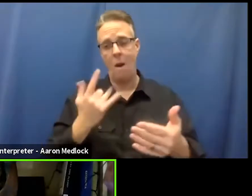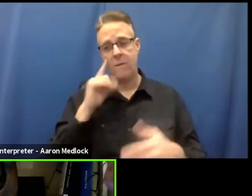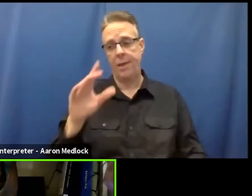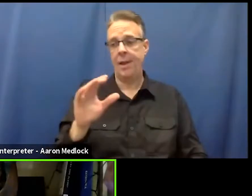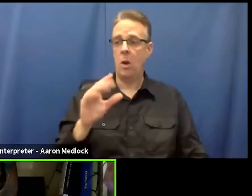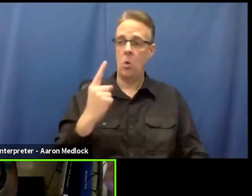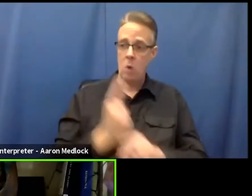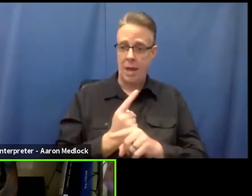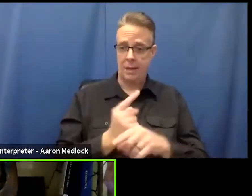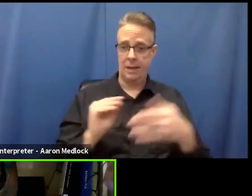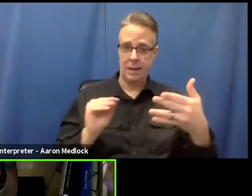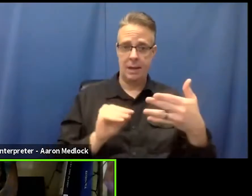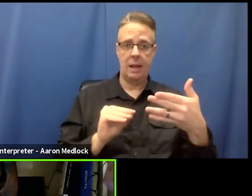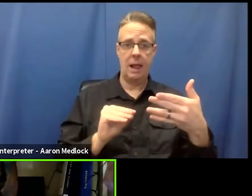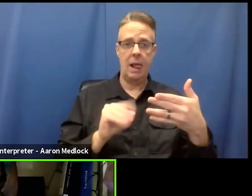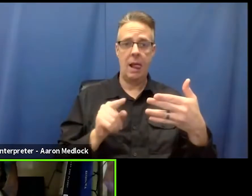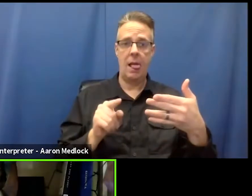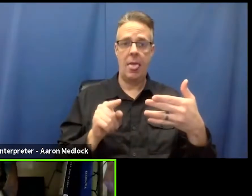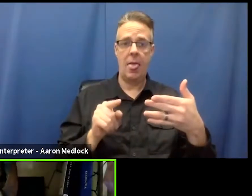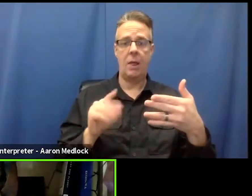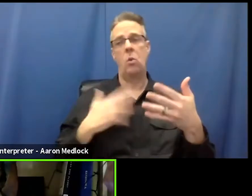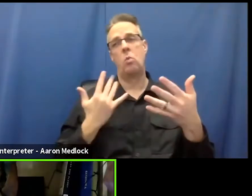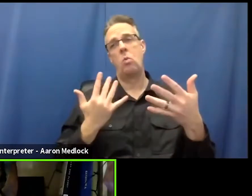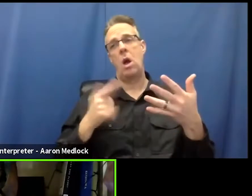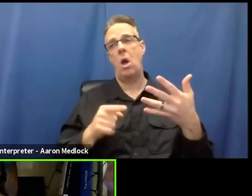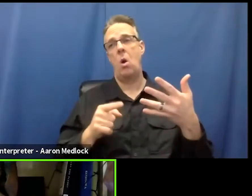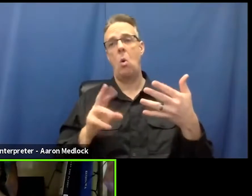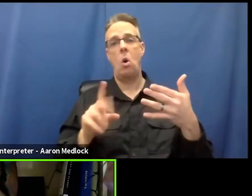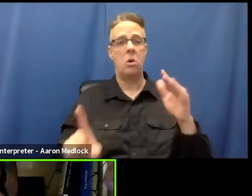vaccine, being stood in that queue or turning up at the